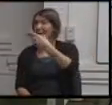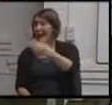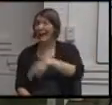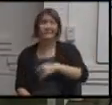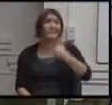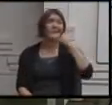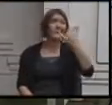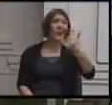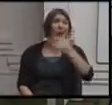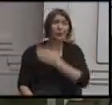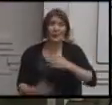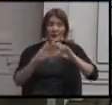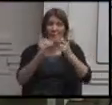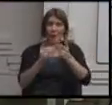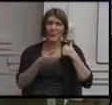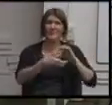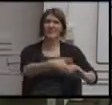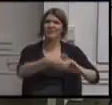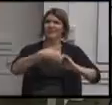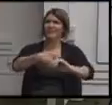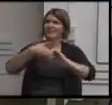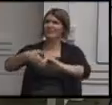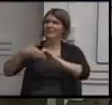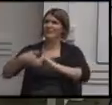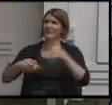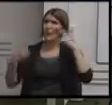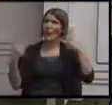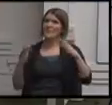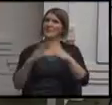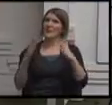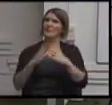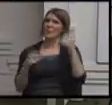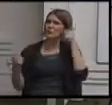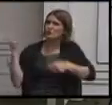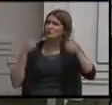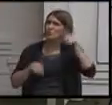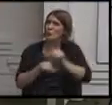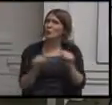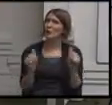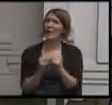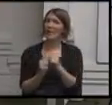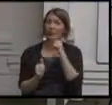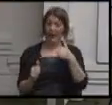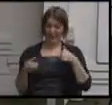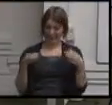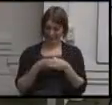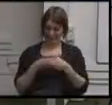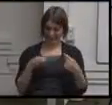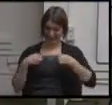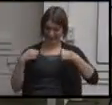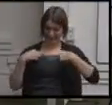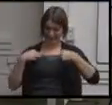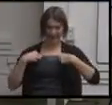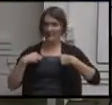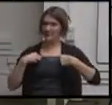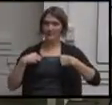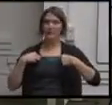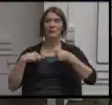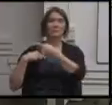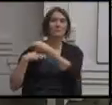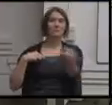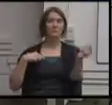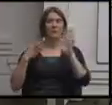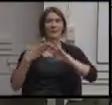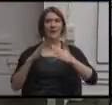Carol Lalott, we're partners in what happens downtown. So it's not just our organization, it's the